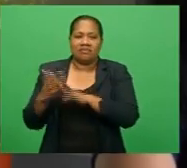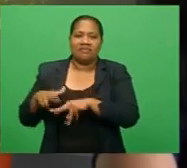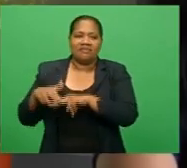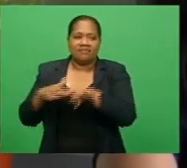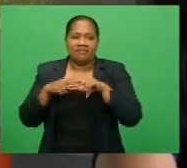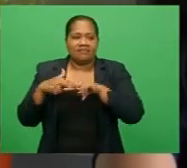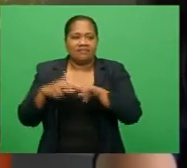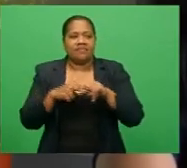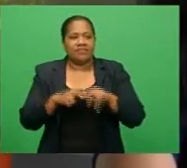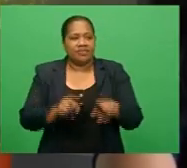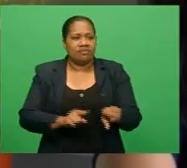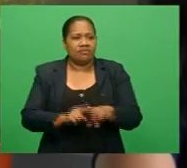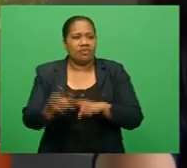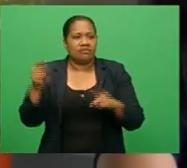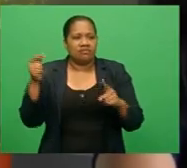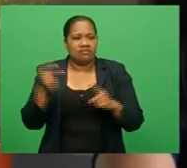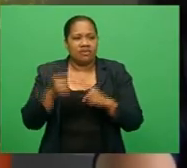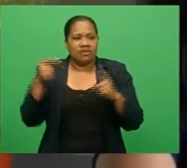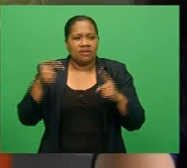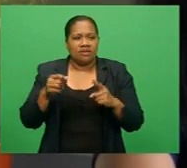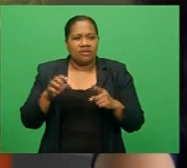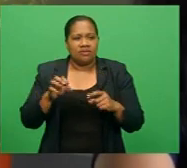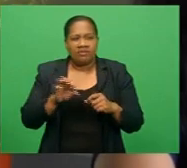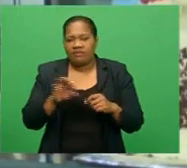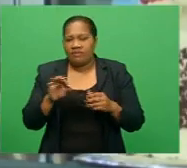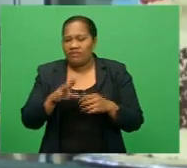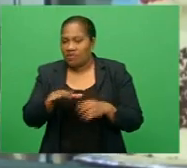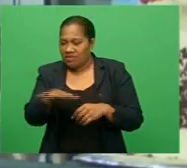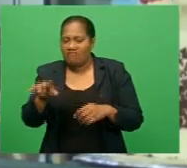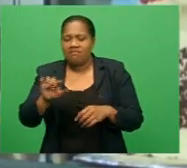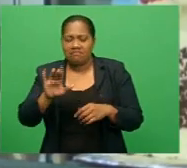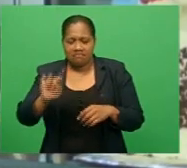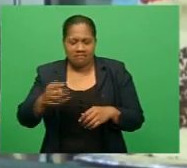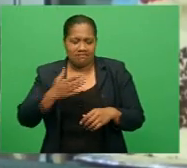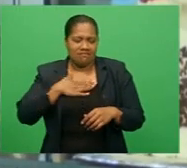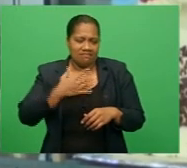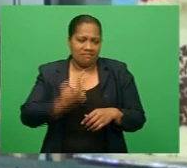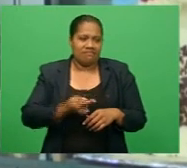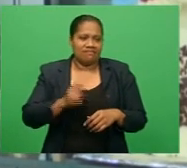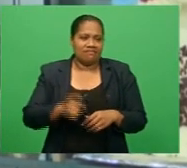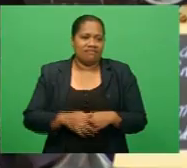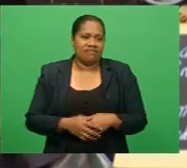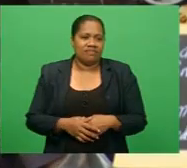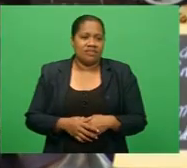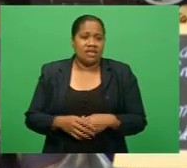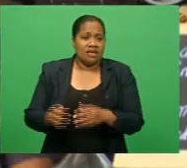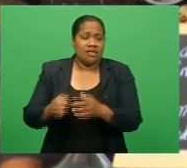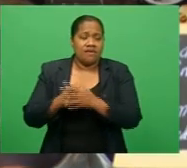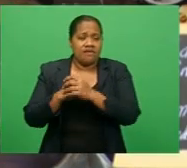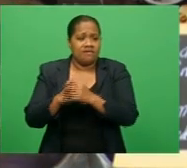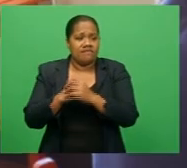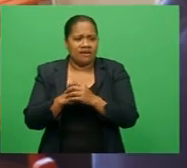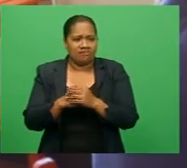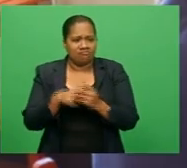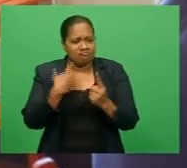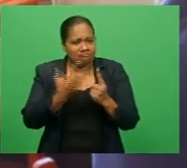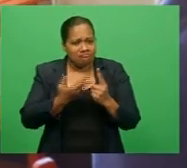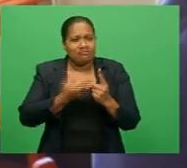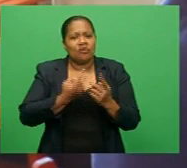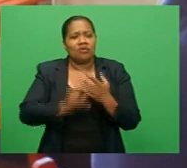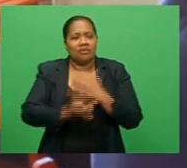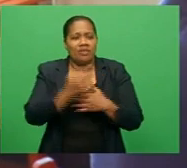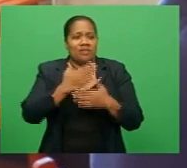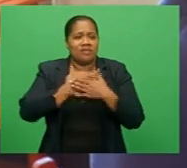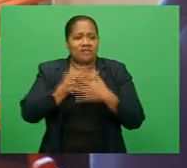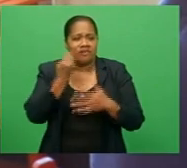Not specifically only for them, but for myself as well. Known to her friends as Sawad because of her love for food, she thought this was